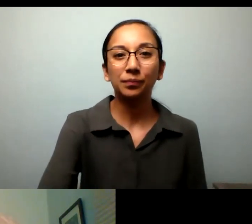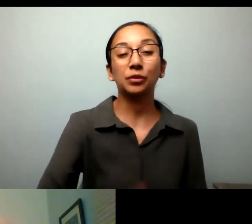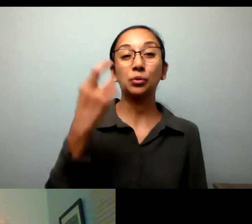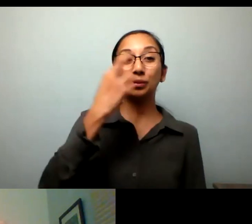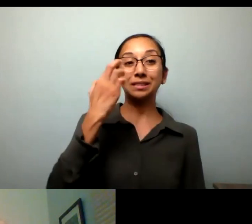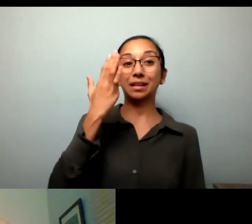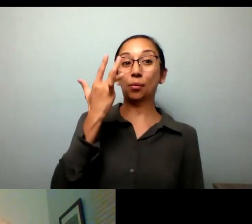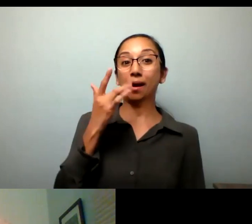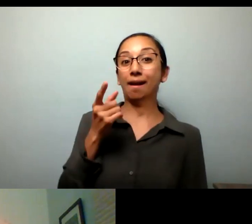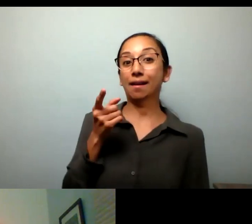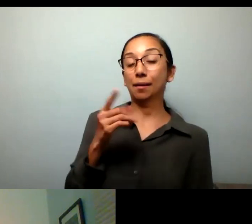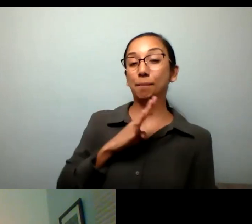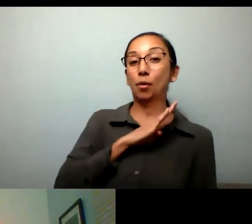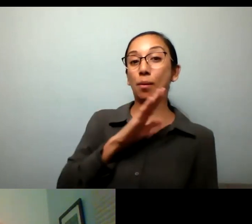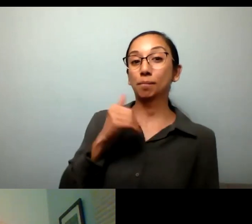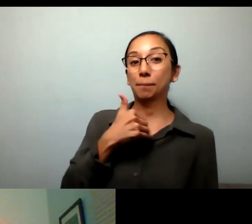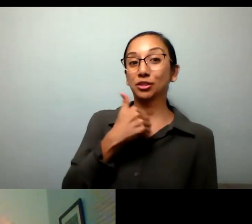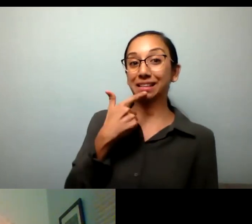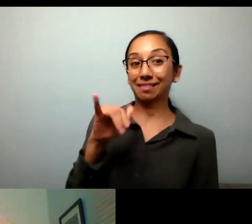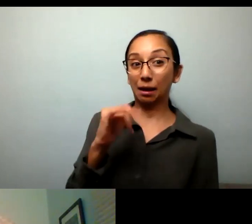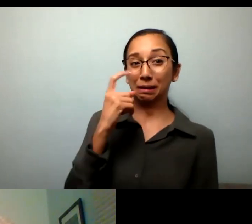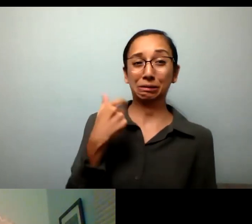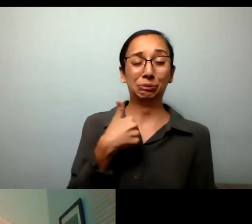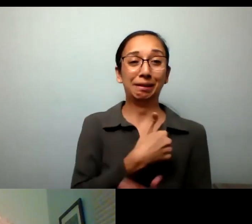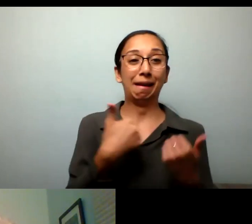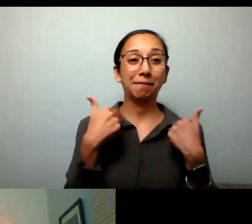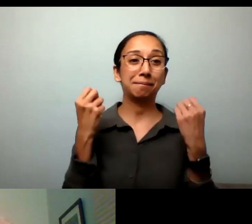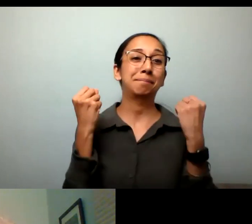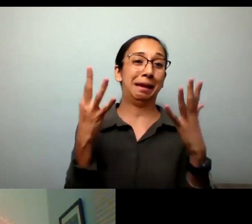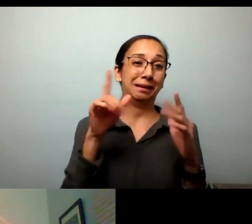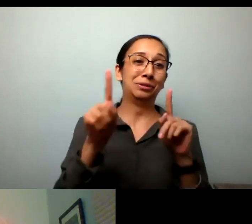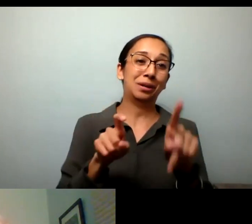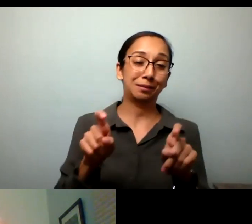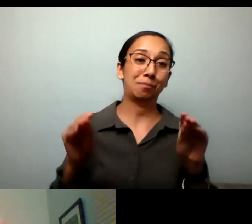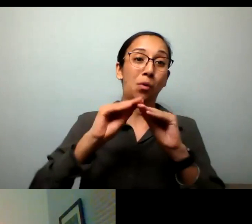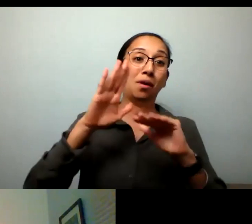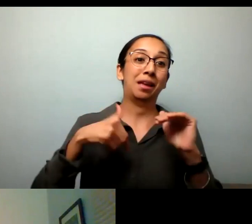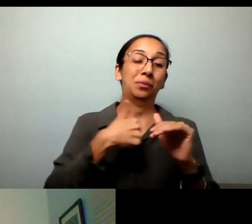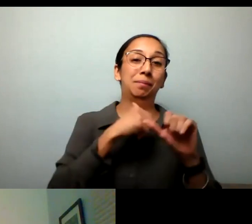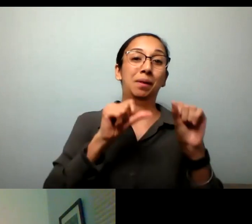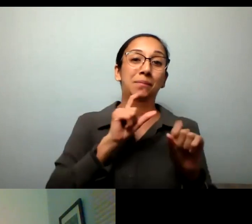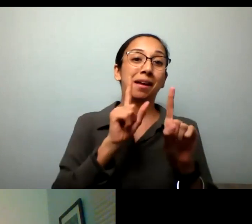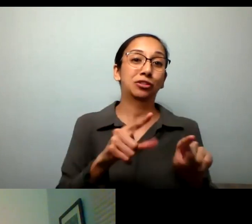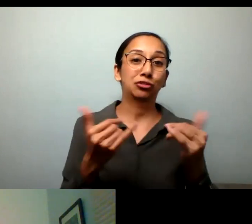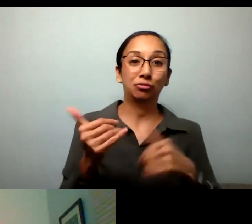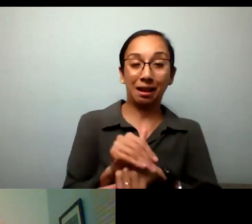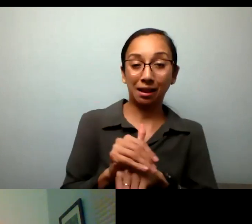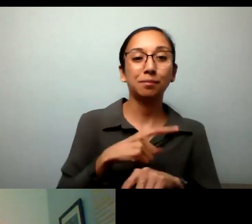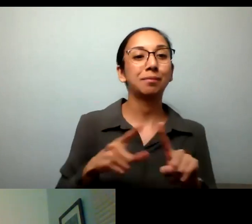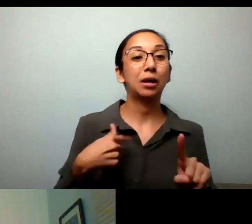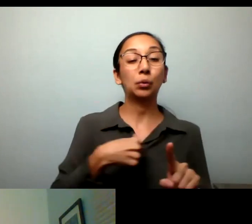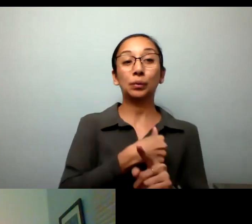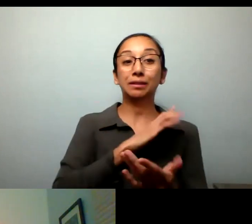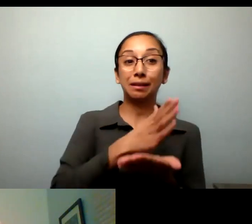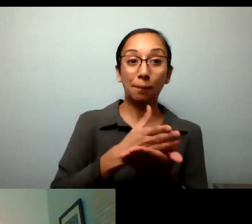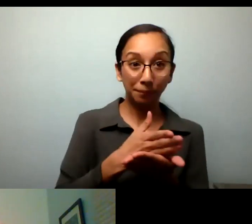Schmerelson said all of that is that we have many more questions than that we're going to be able to answer tonight. But we are not going to stop in